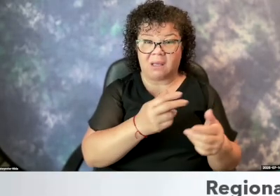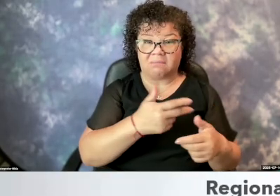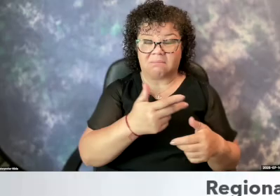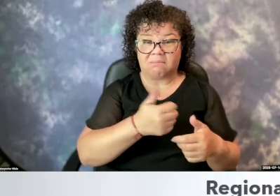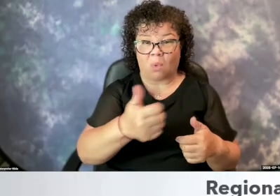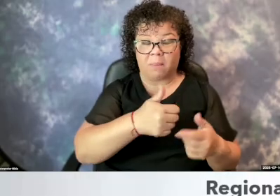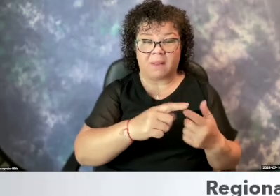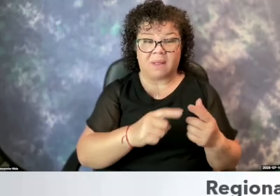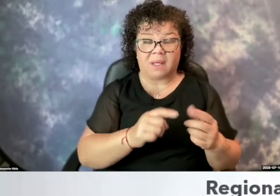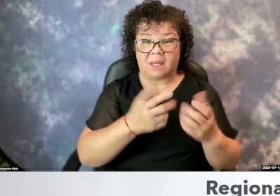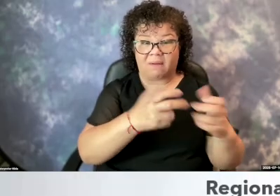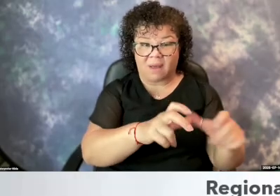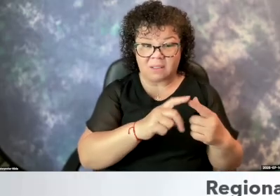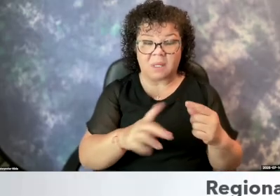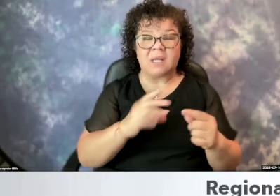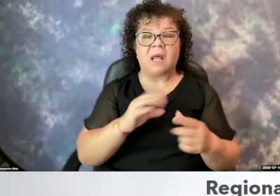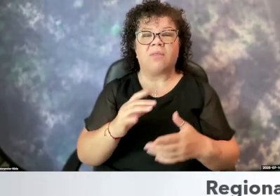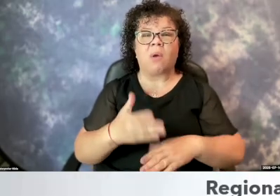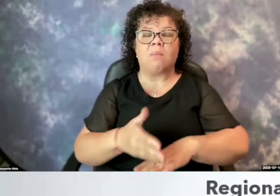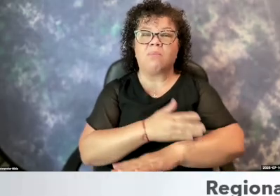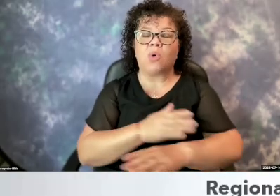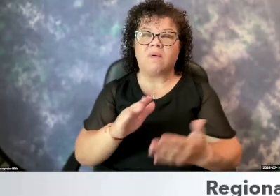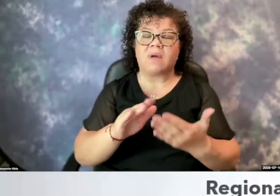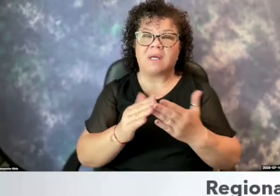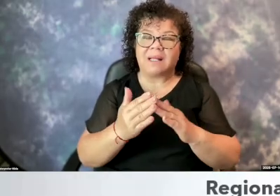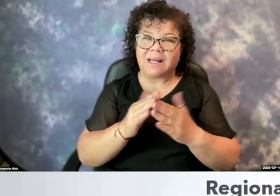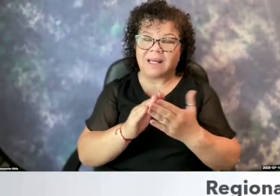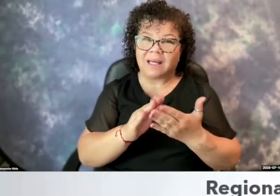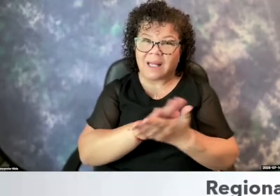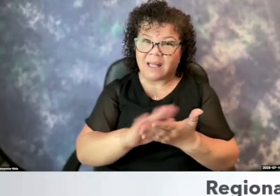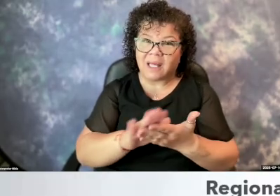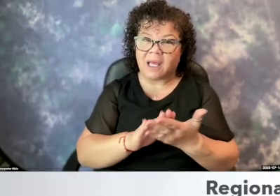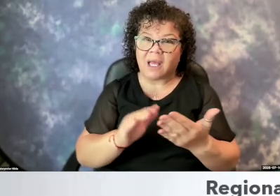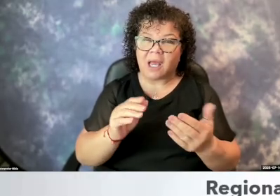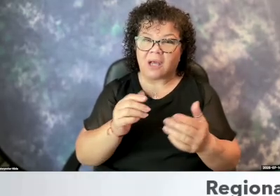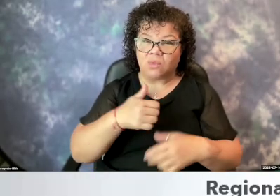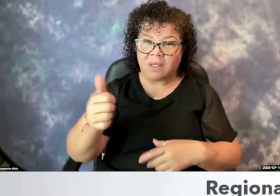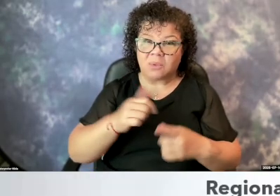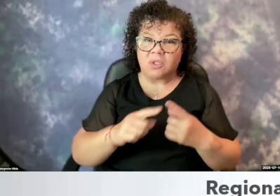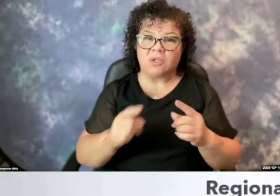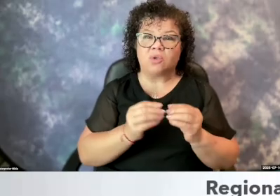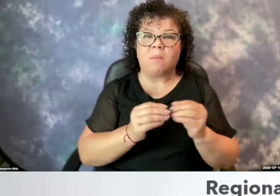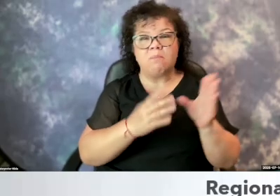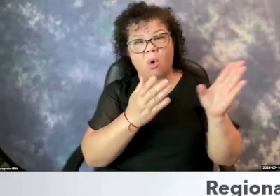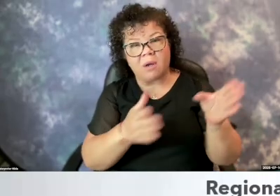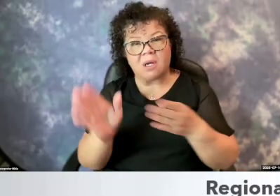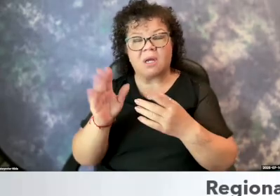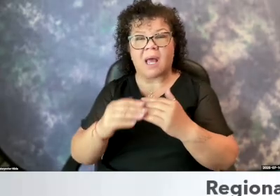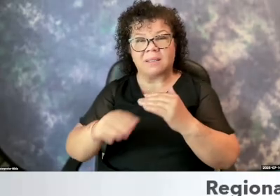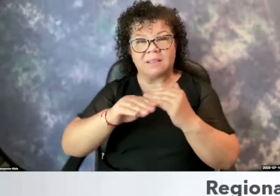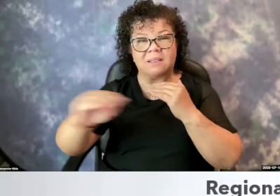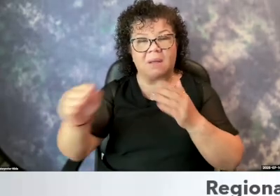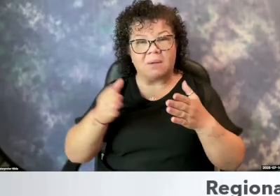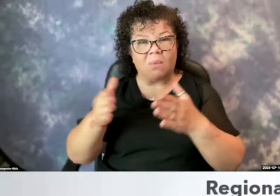include both vehicle purchase incentives and clean mobility investments, aim to improve the accessibility of clean transportation to